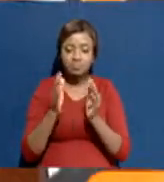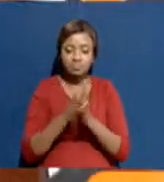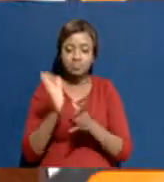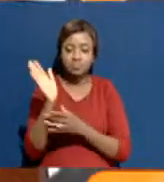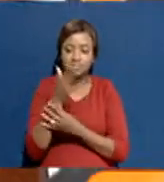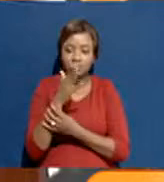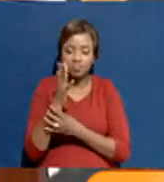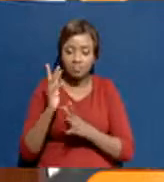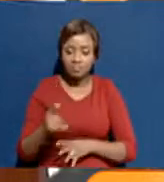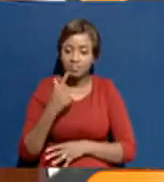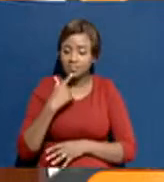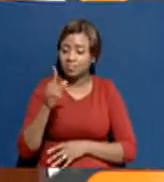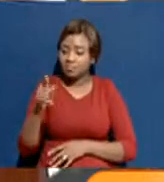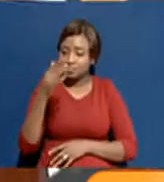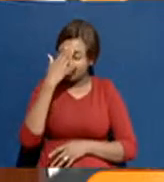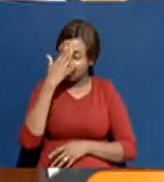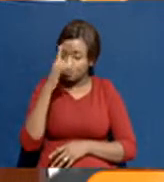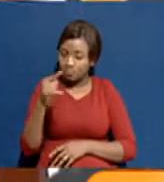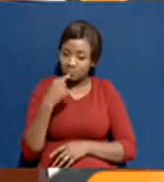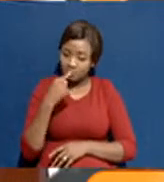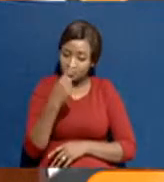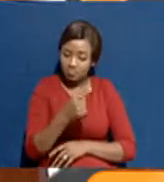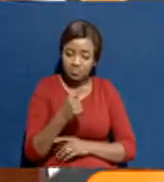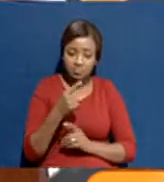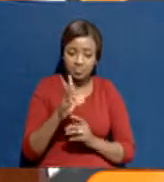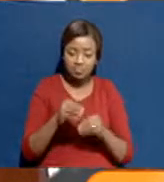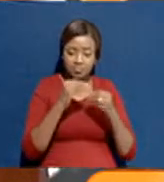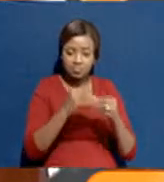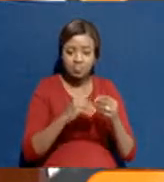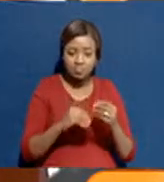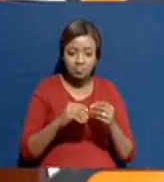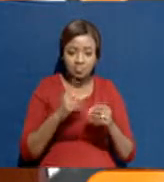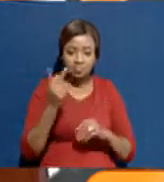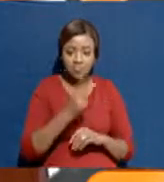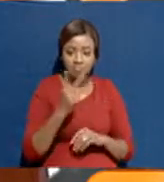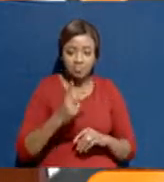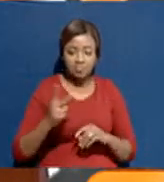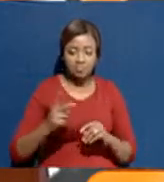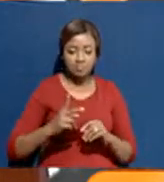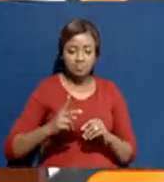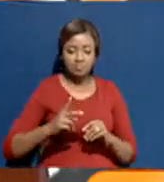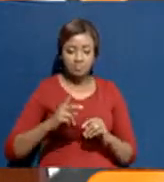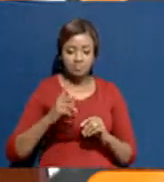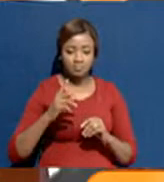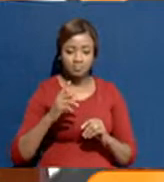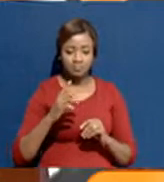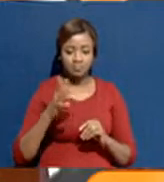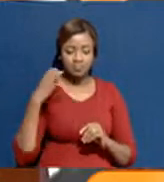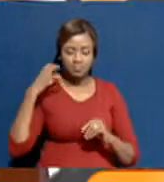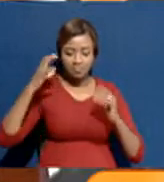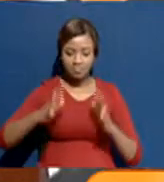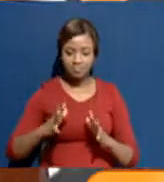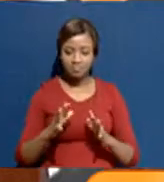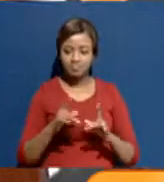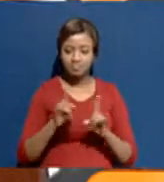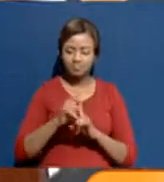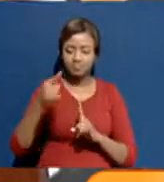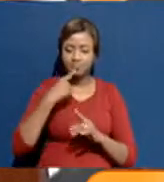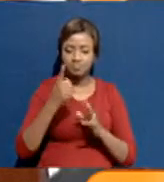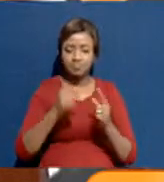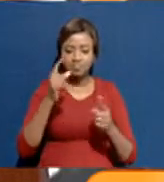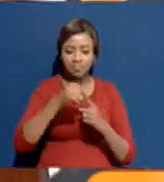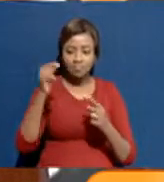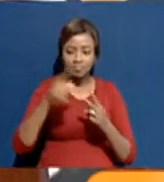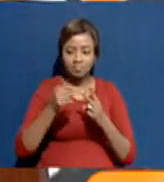what you said is giving the mileage to two candidates. It's being used as a campaign tool. And his quote was,